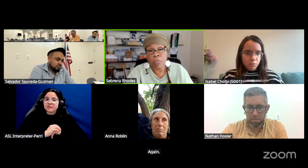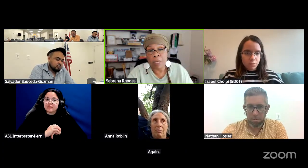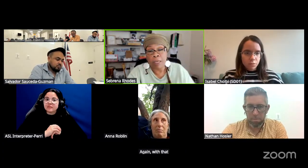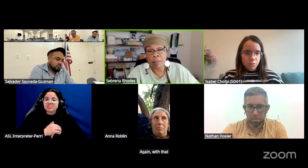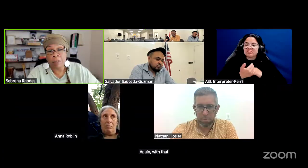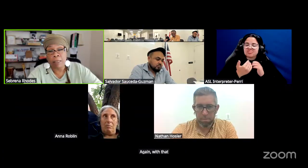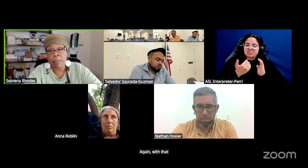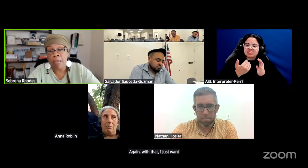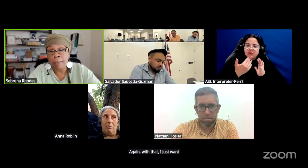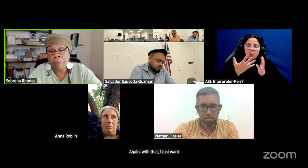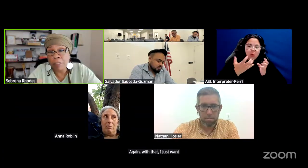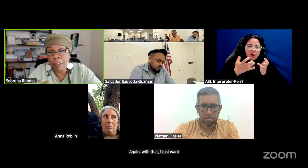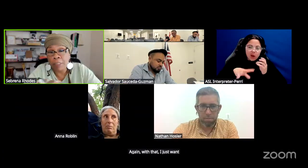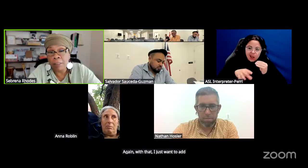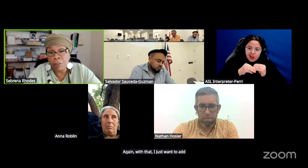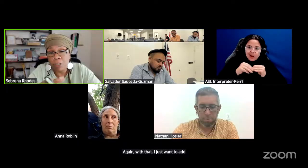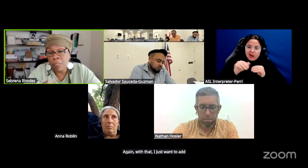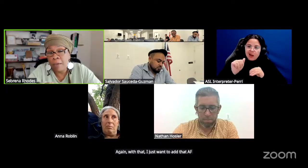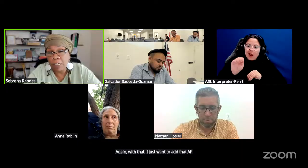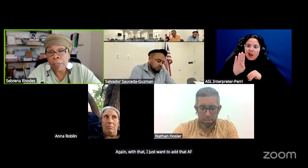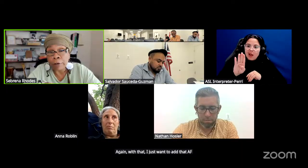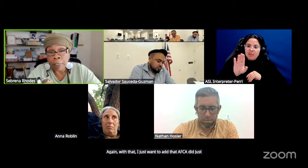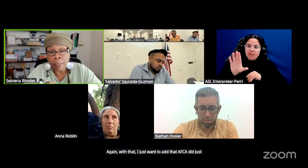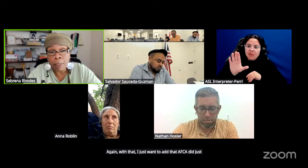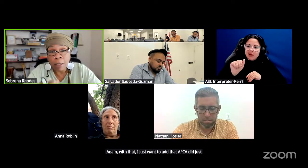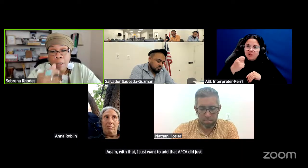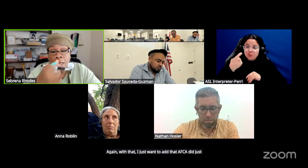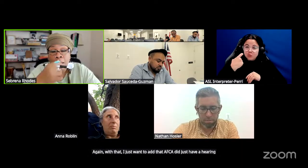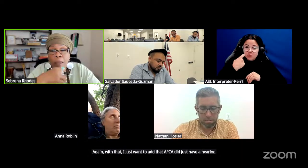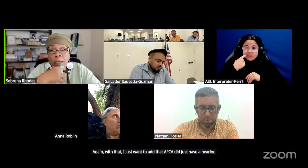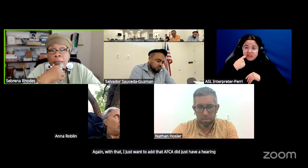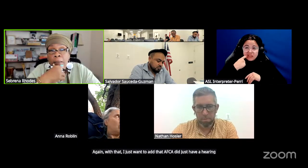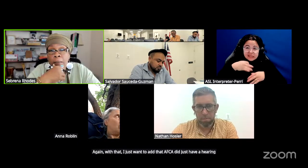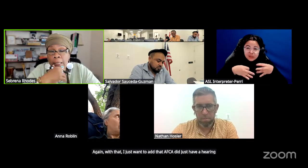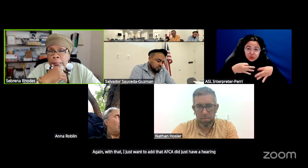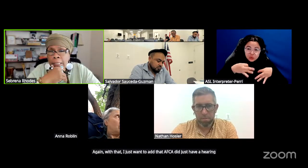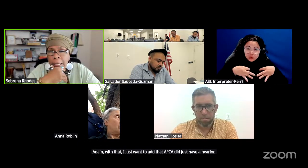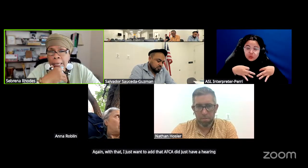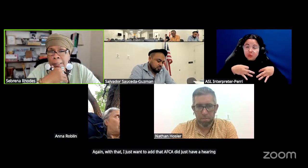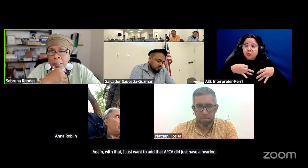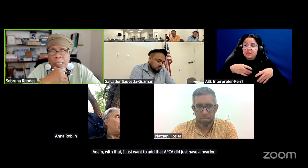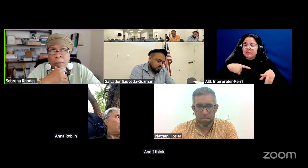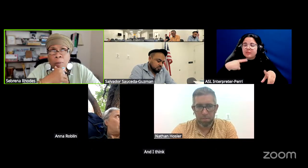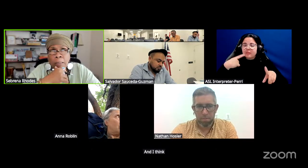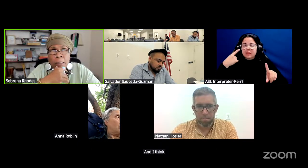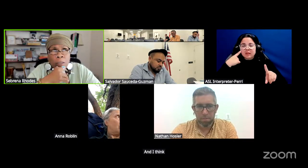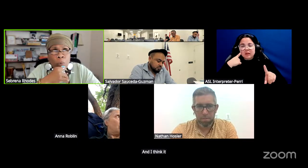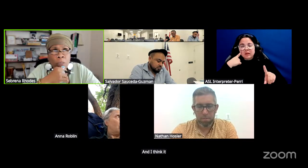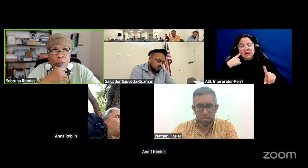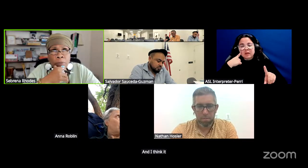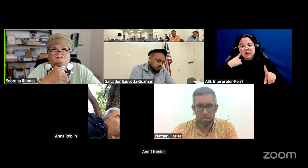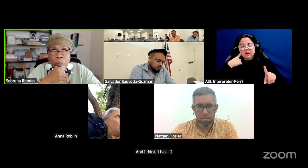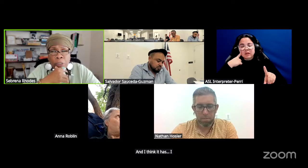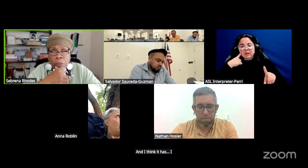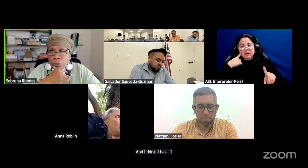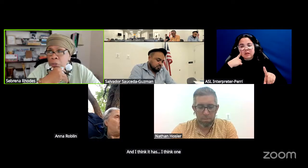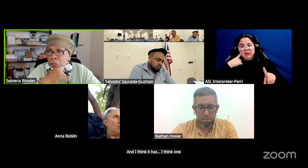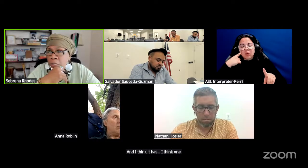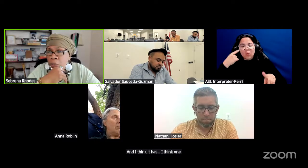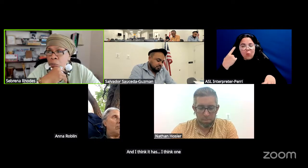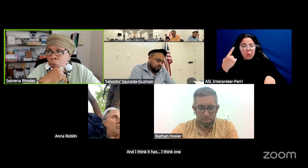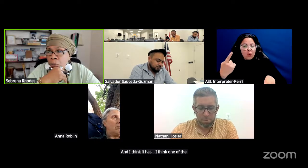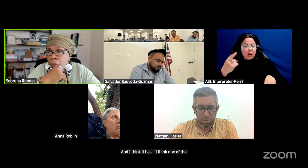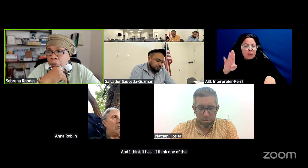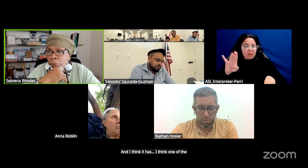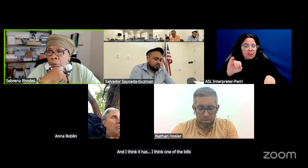just want to add that APCA did just have a hearing. And I think one of the bills